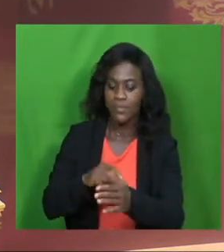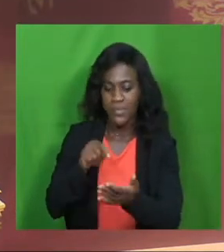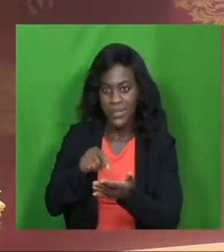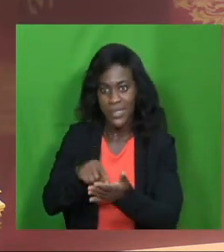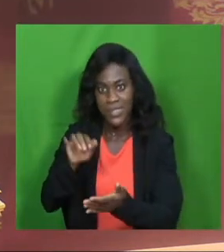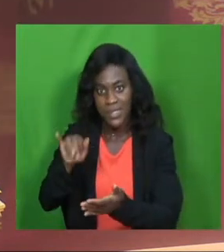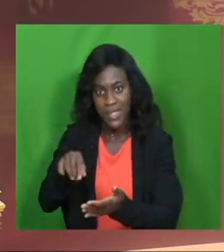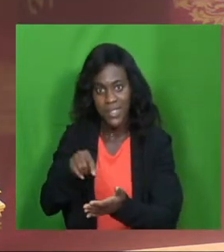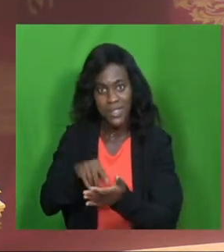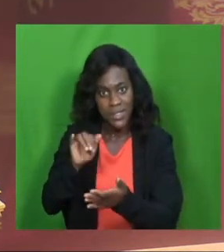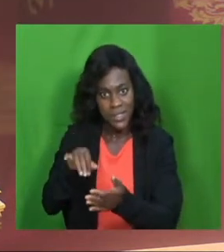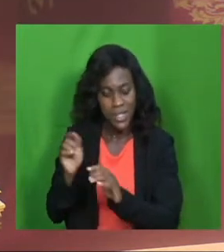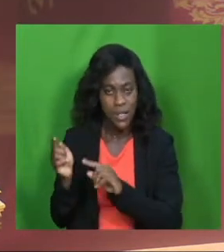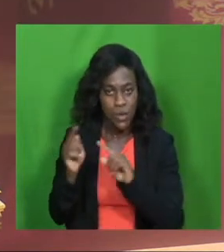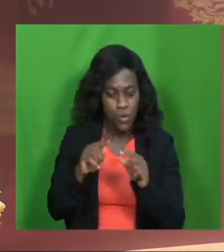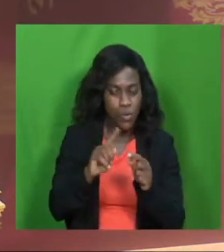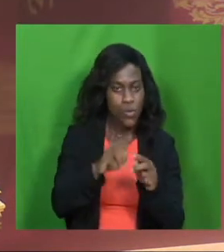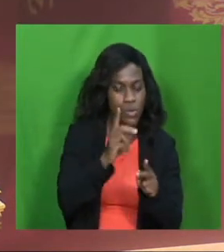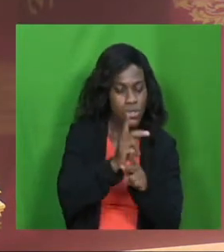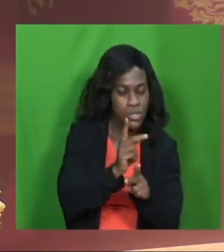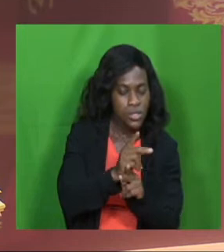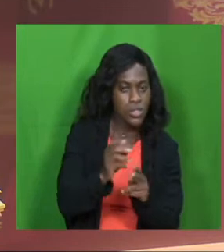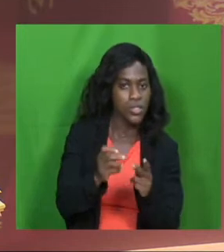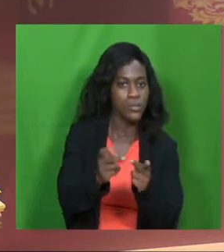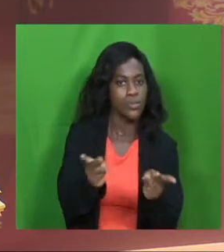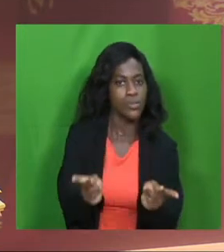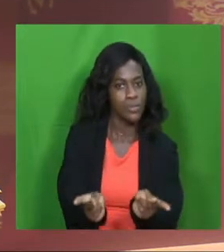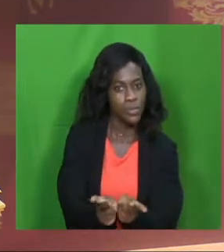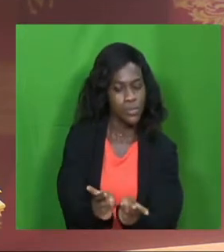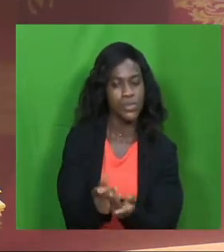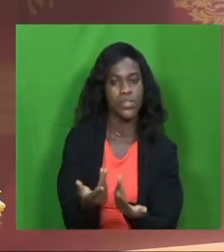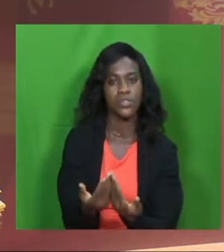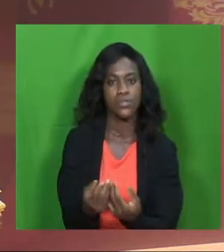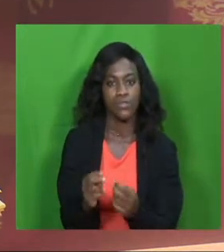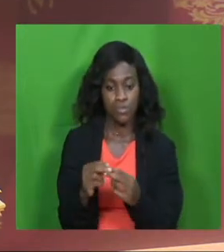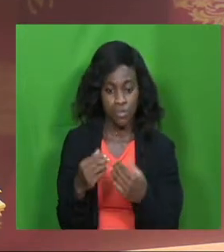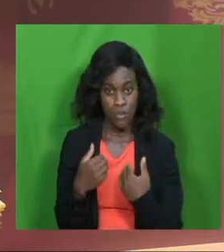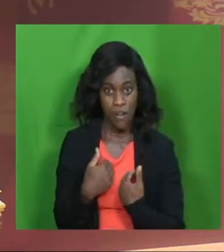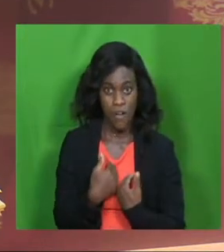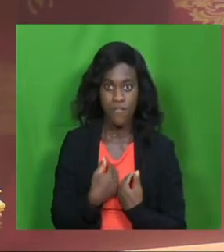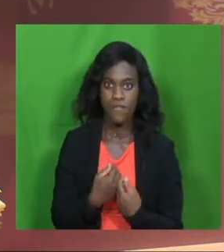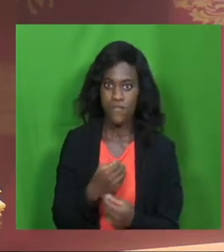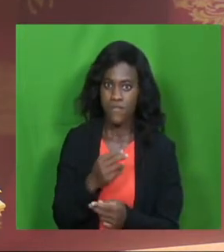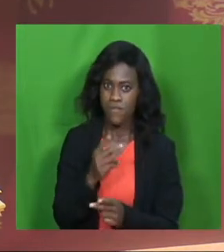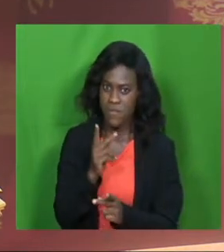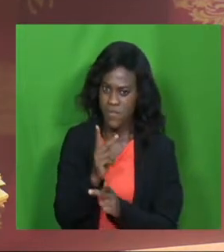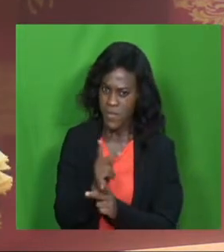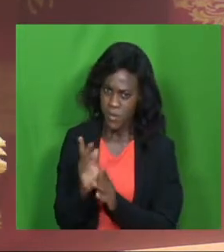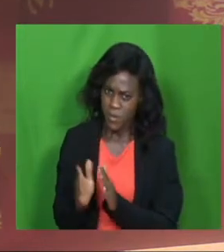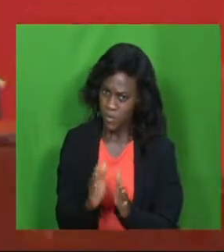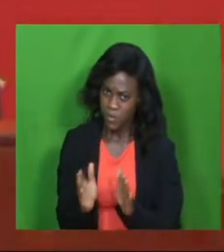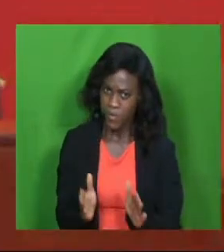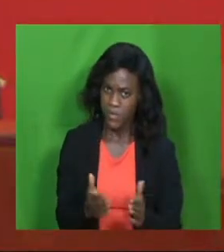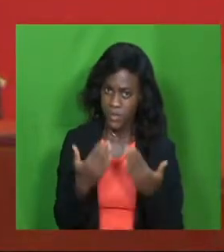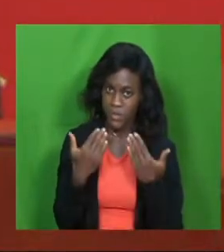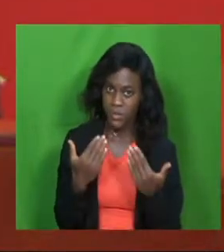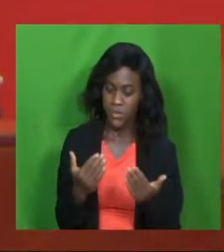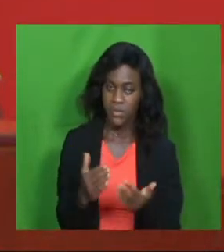do what at the various facilities. So there is a maintenance manual that has been prepared for all the facilities. Thank you.